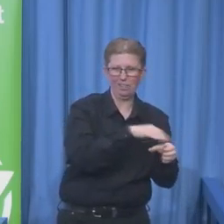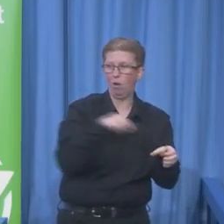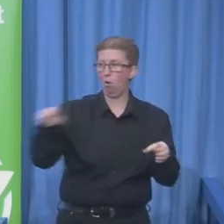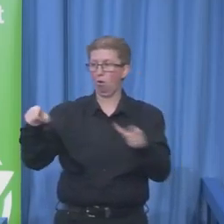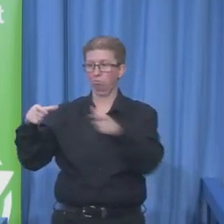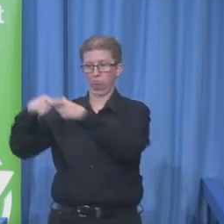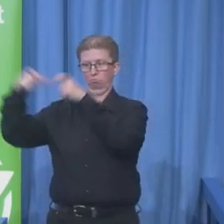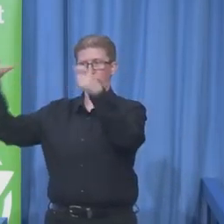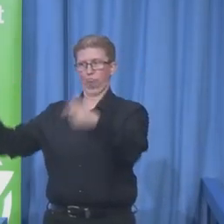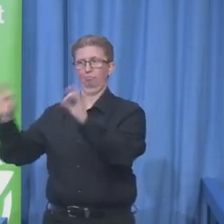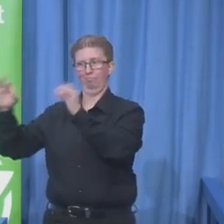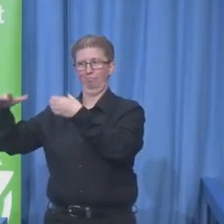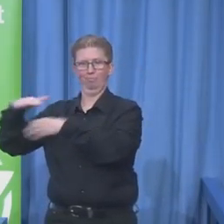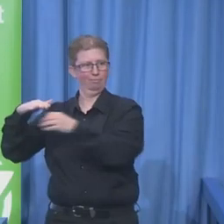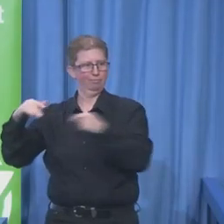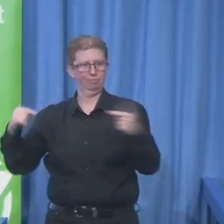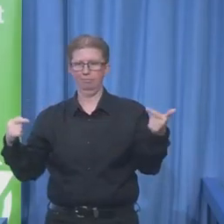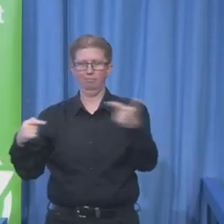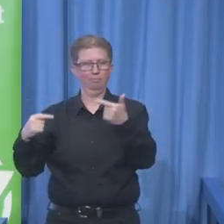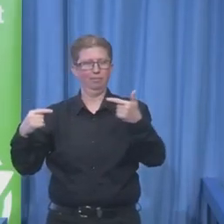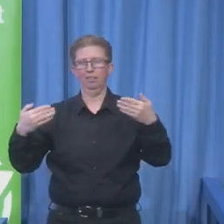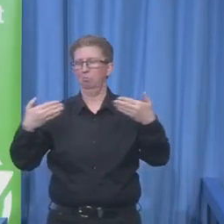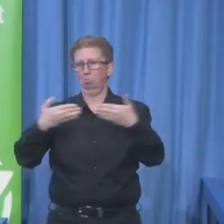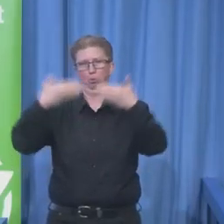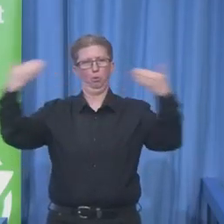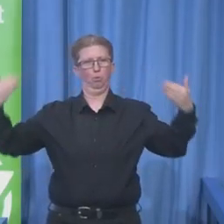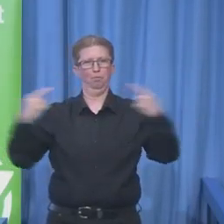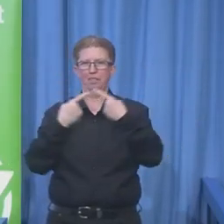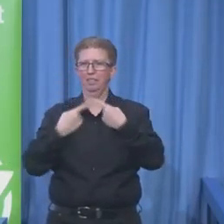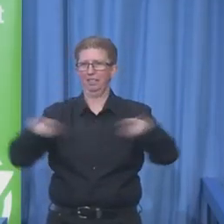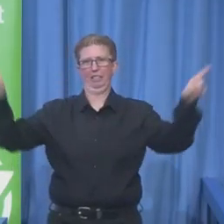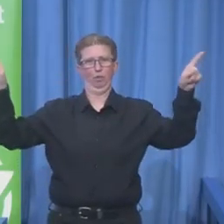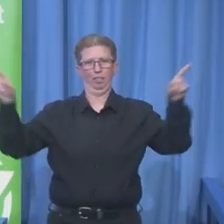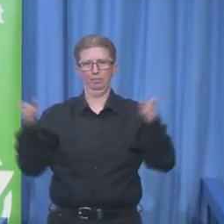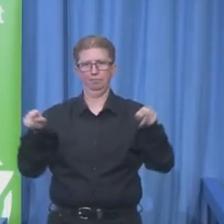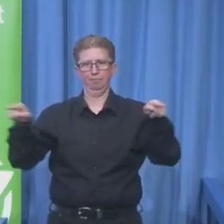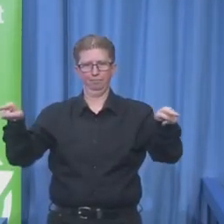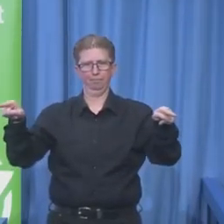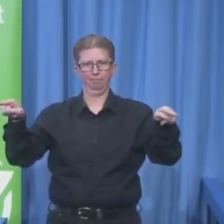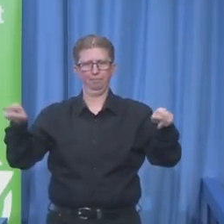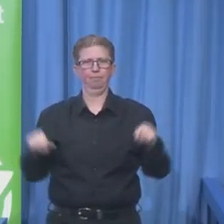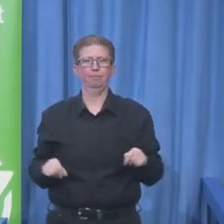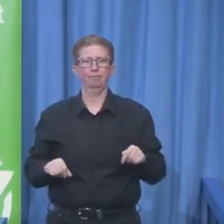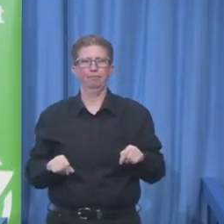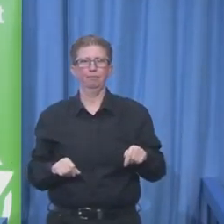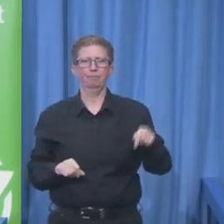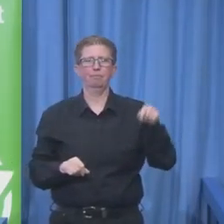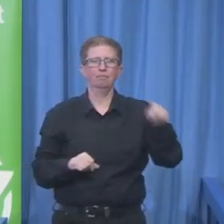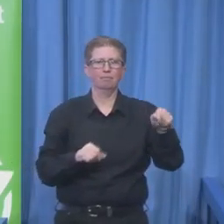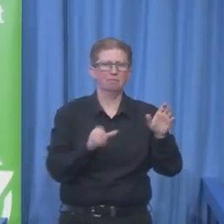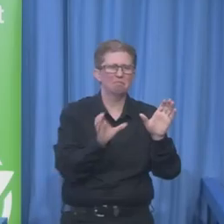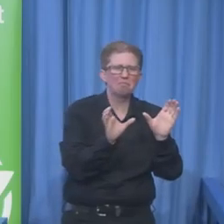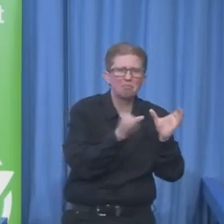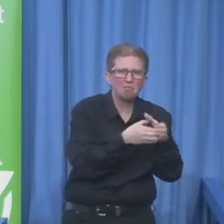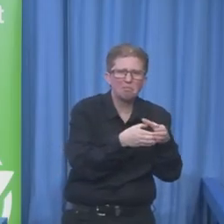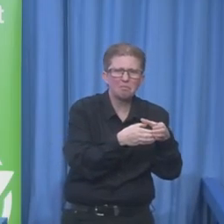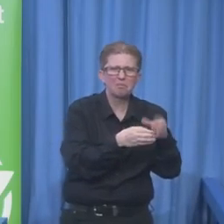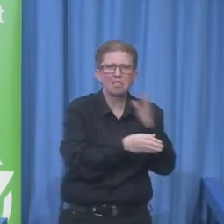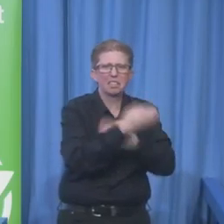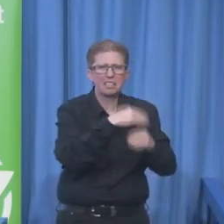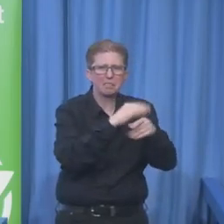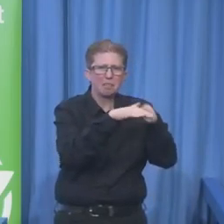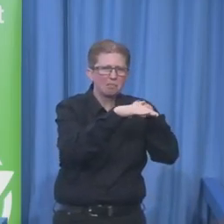identical. So we compared, for instance, in Europe, sheltered workshops in Germany and in Belgium, in